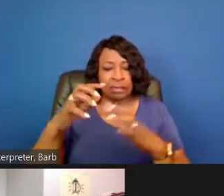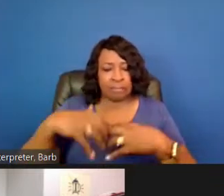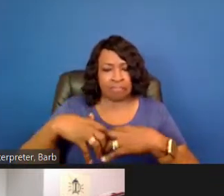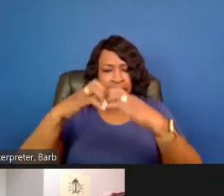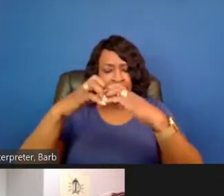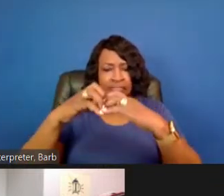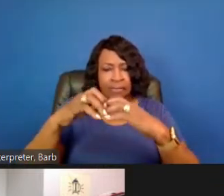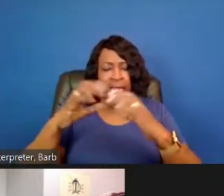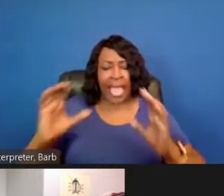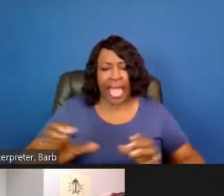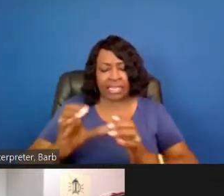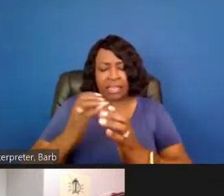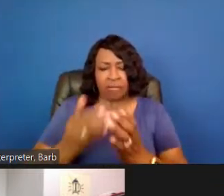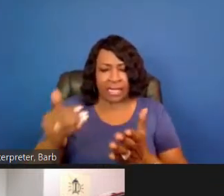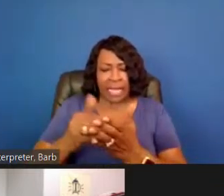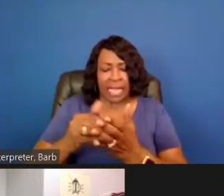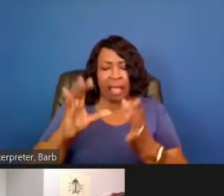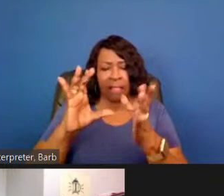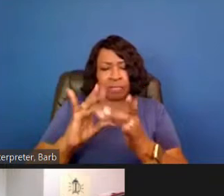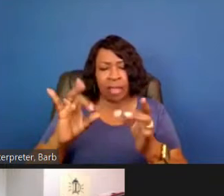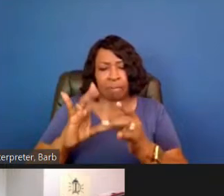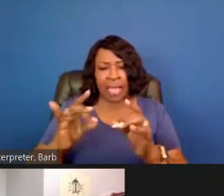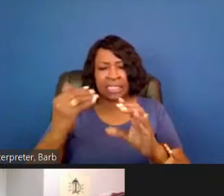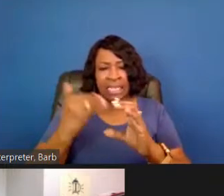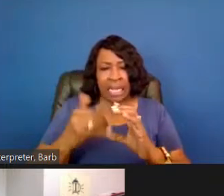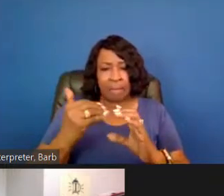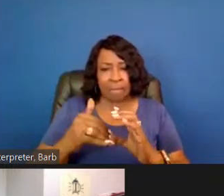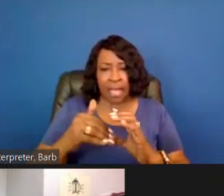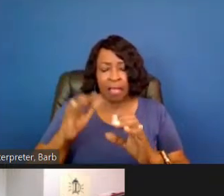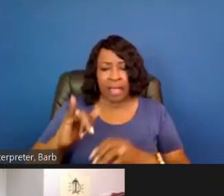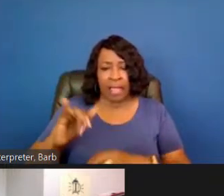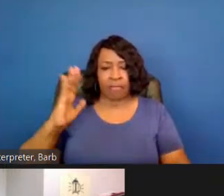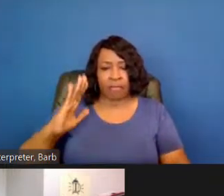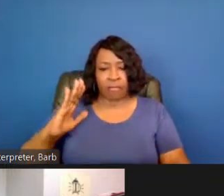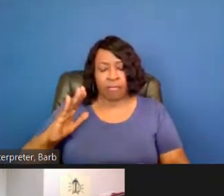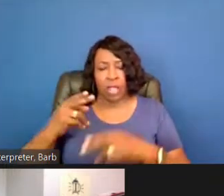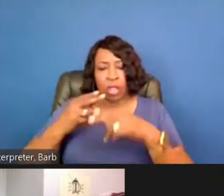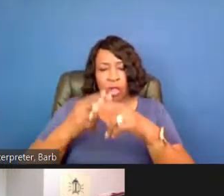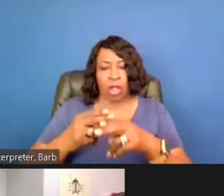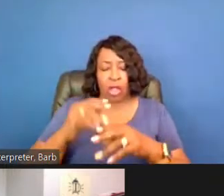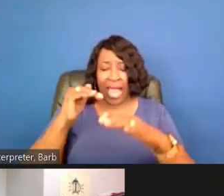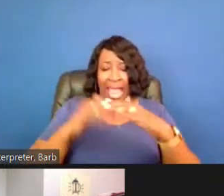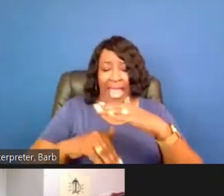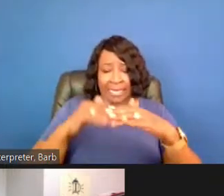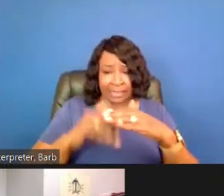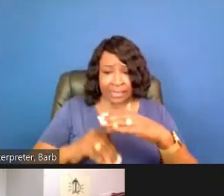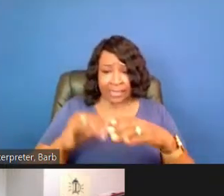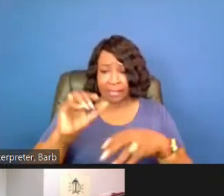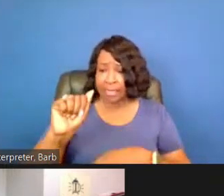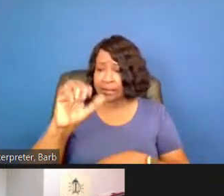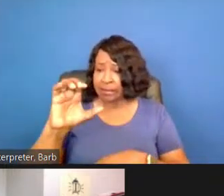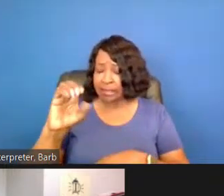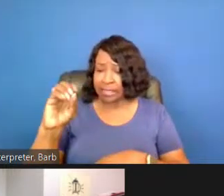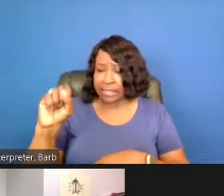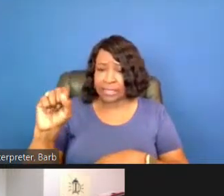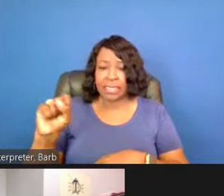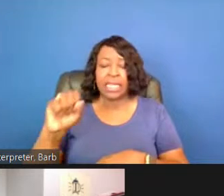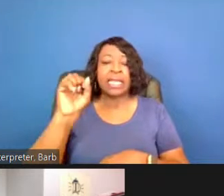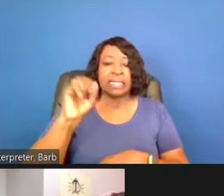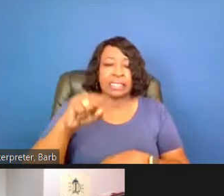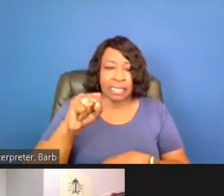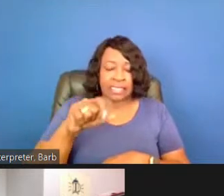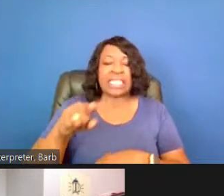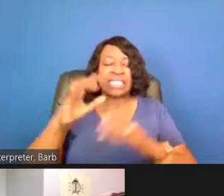The message email that formerly used to be called Access? Yes, Access is